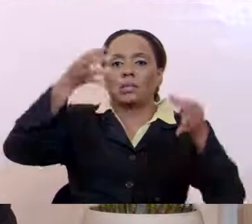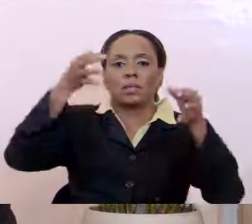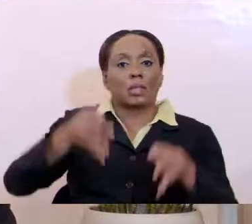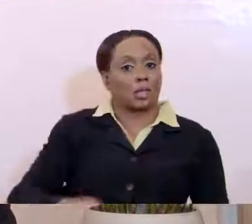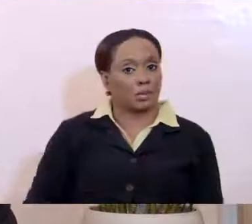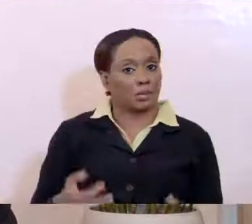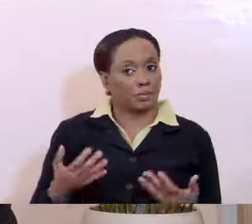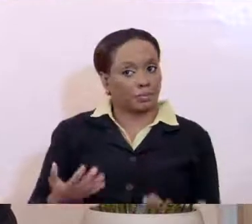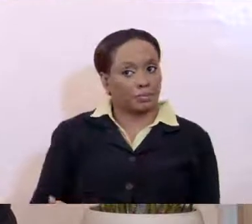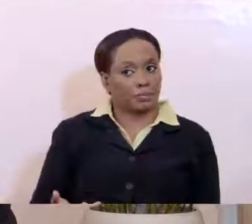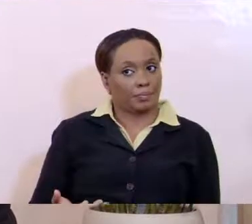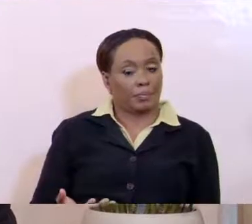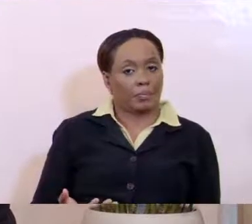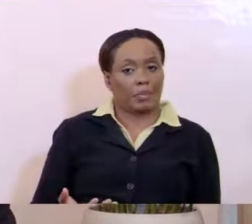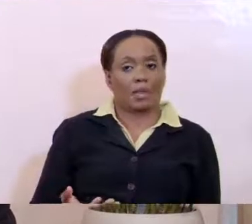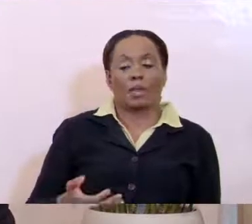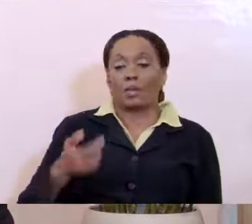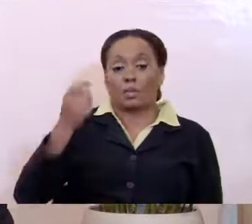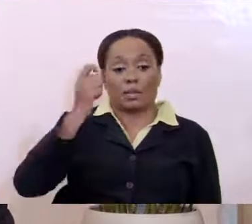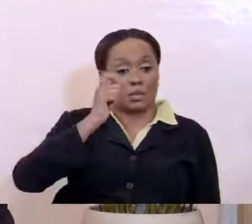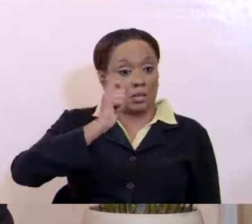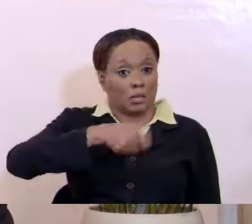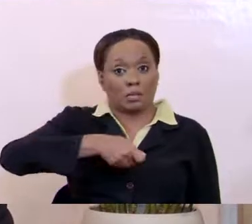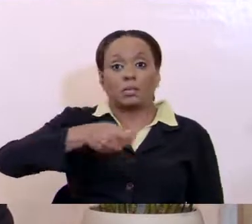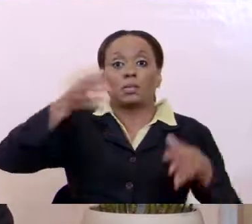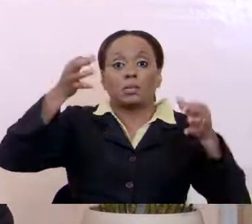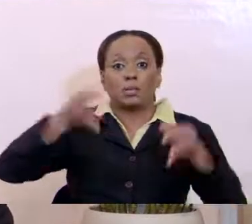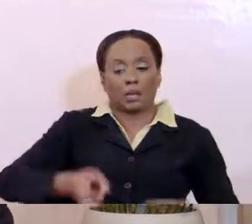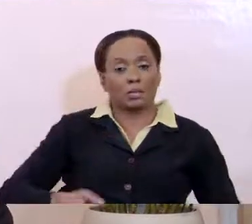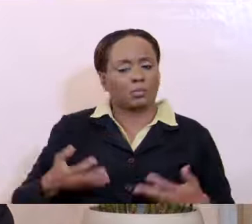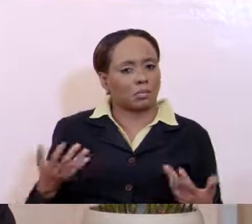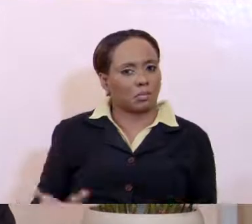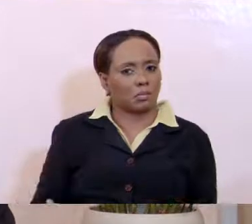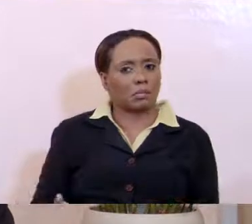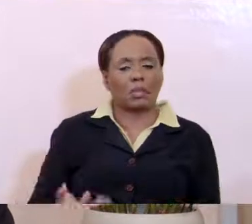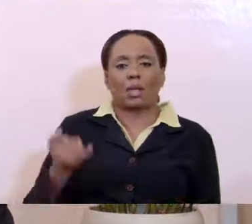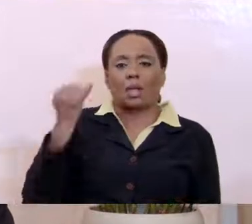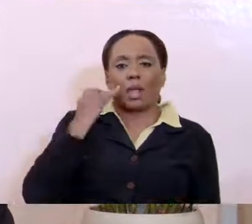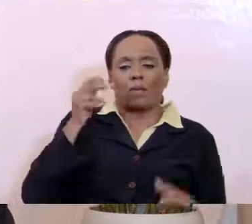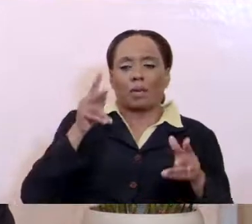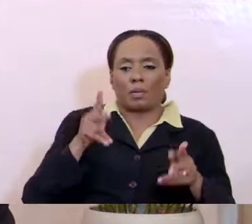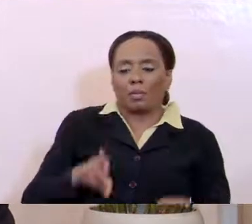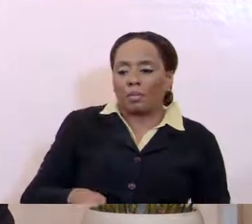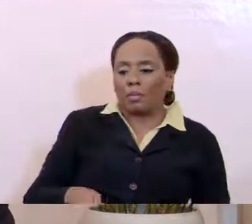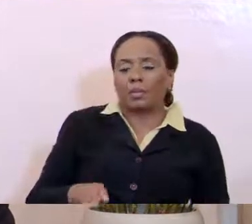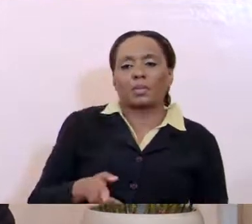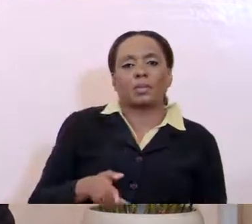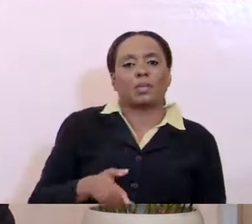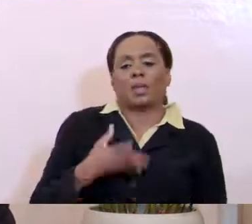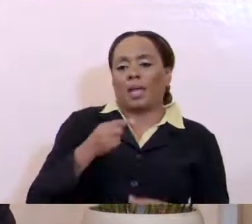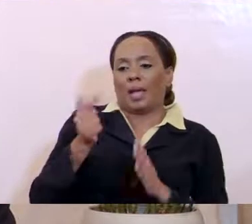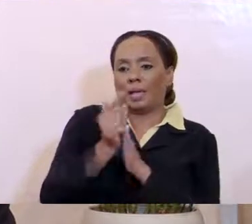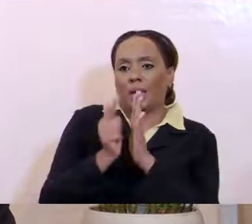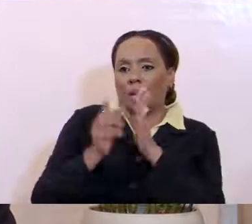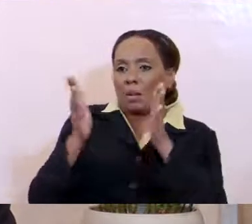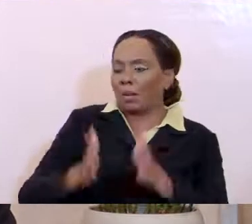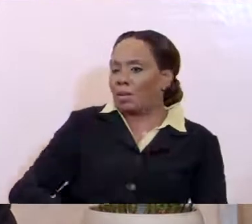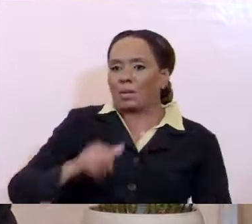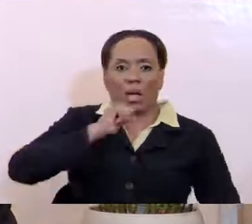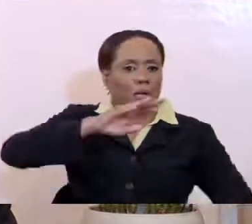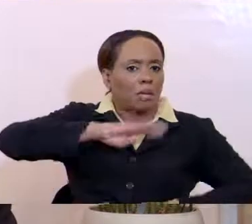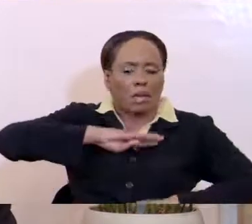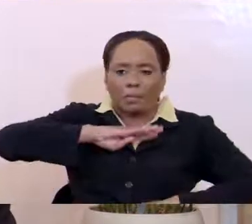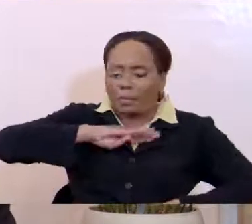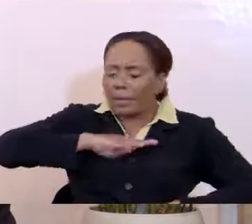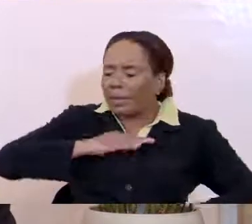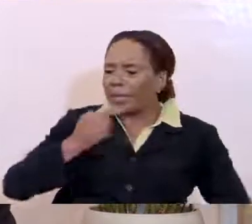judgment, as to what sentence is appropriate. If an accused and his attorneys are dissatisfied from the point of view that